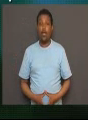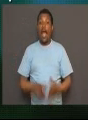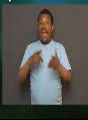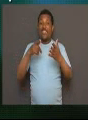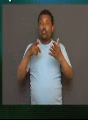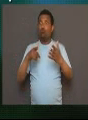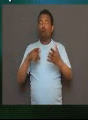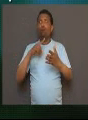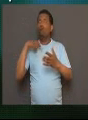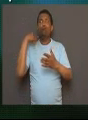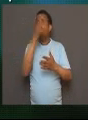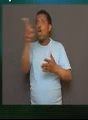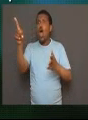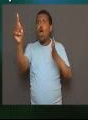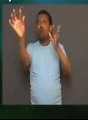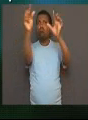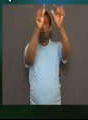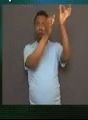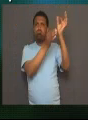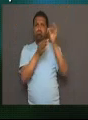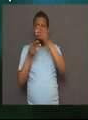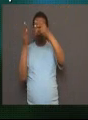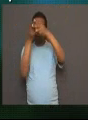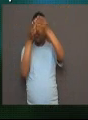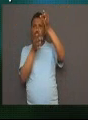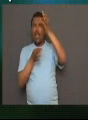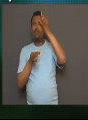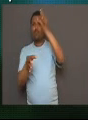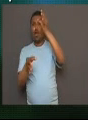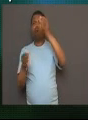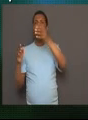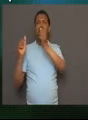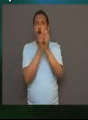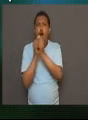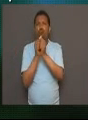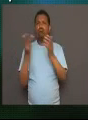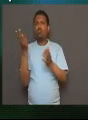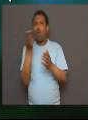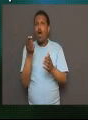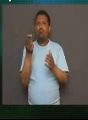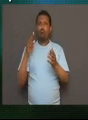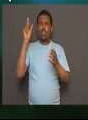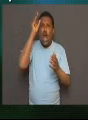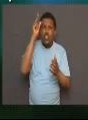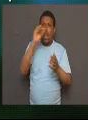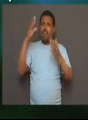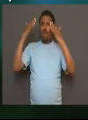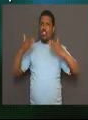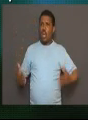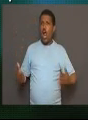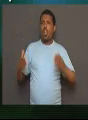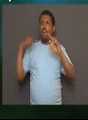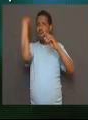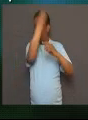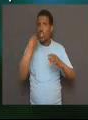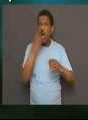They portray both cultural and physical features, and they